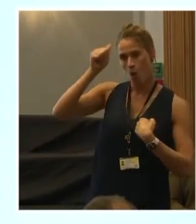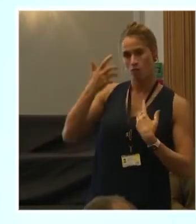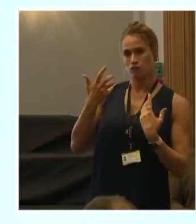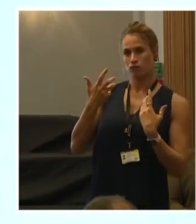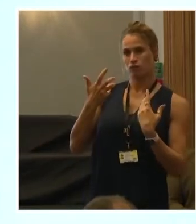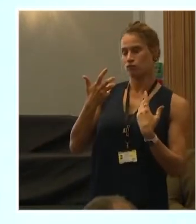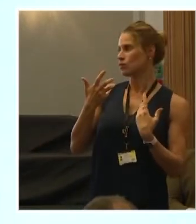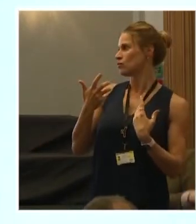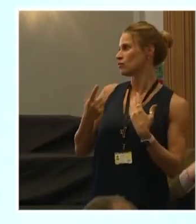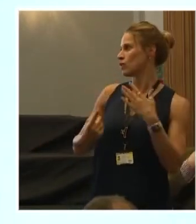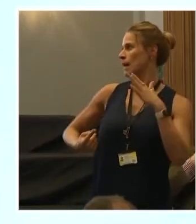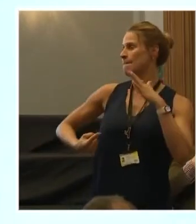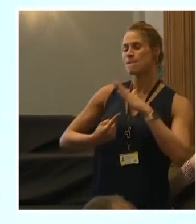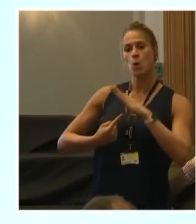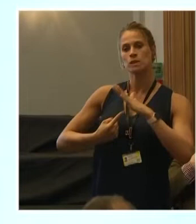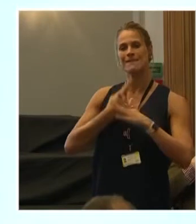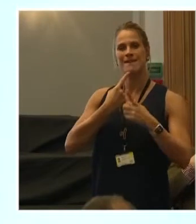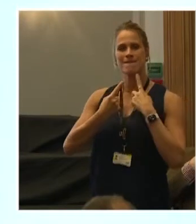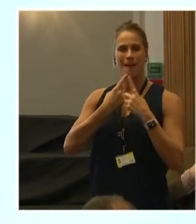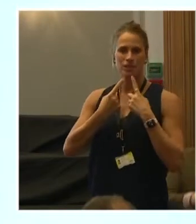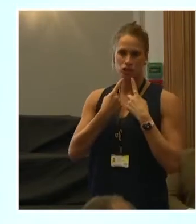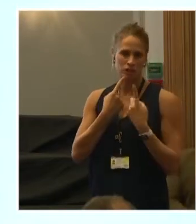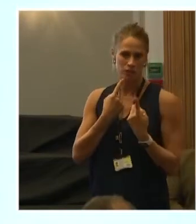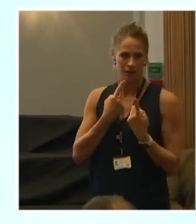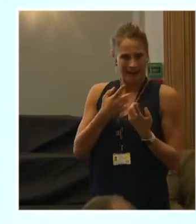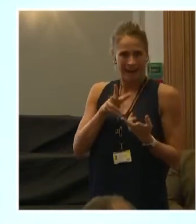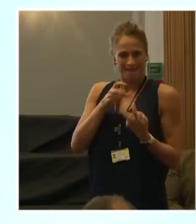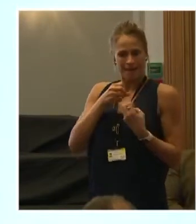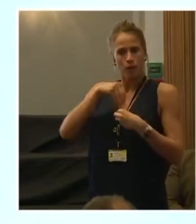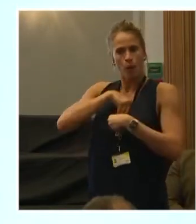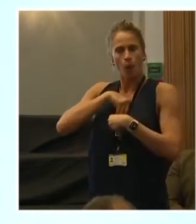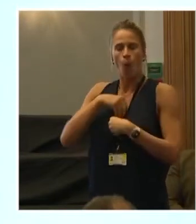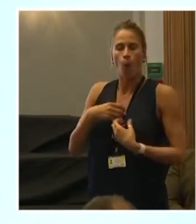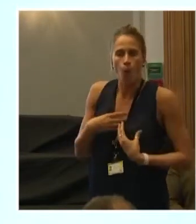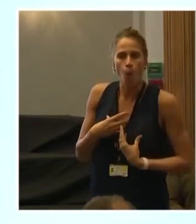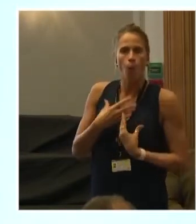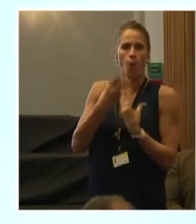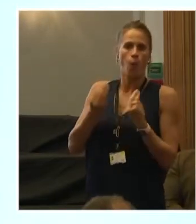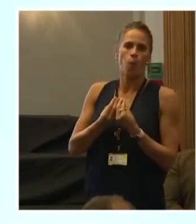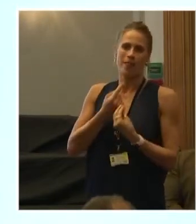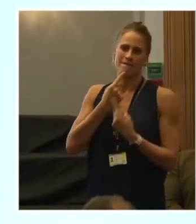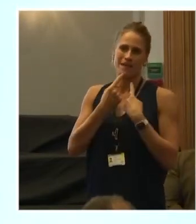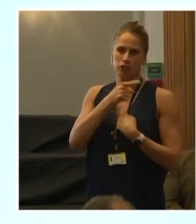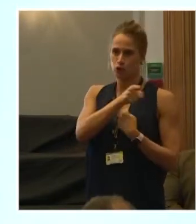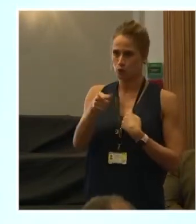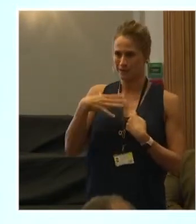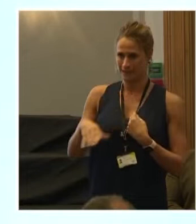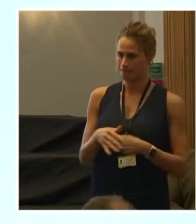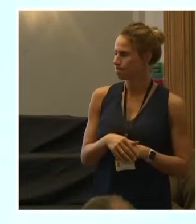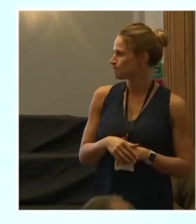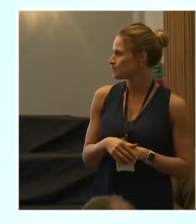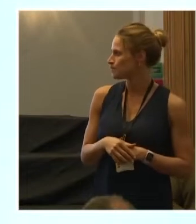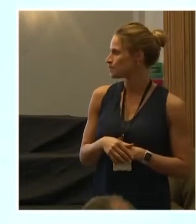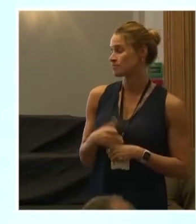the importance of information and having all the information that you need. We have previously founded the IRD Counts